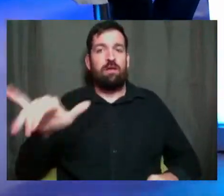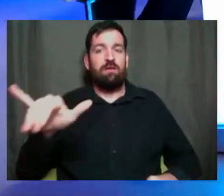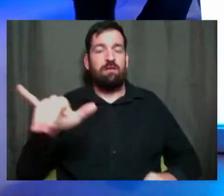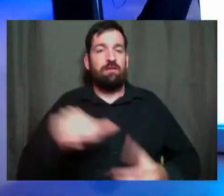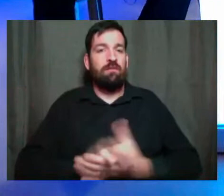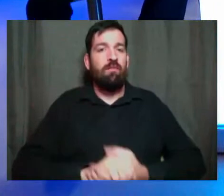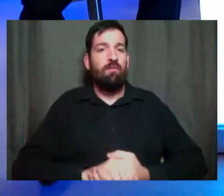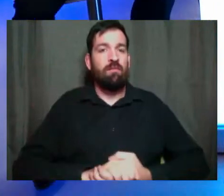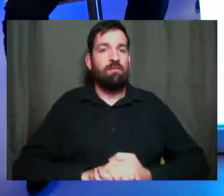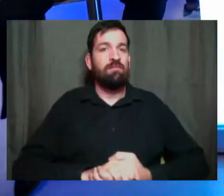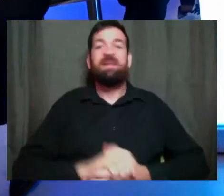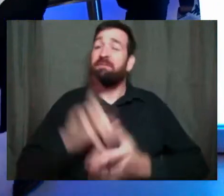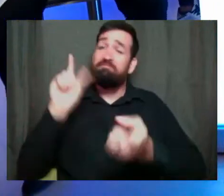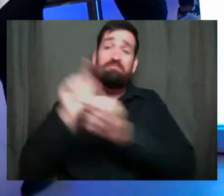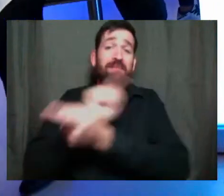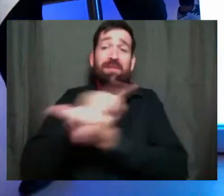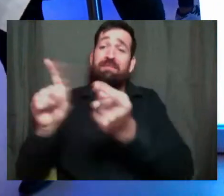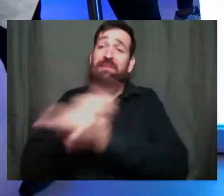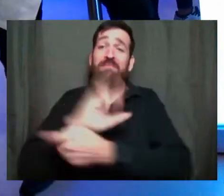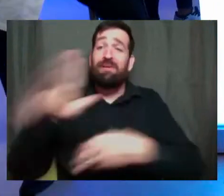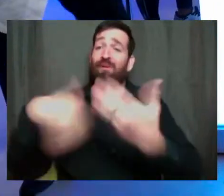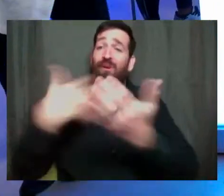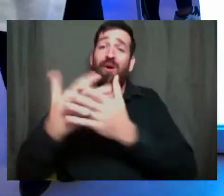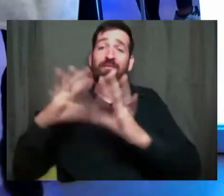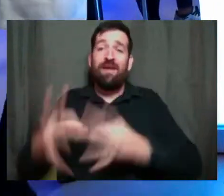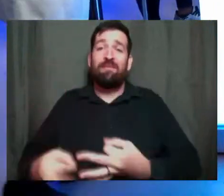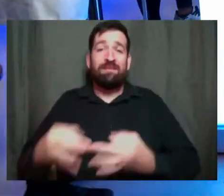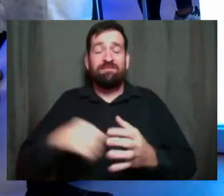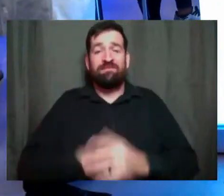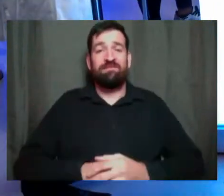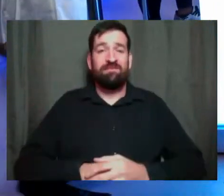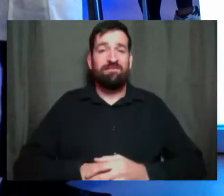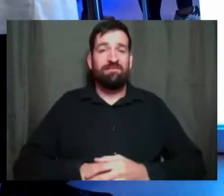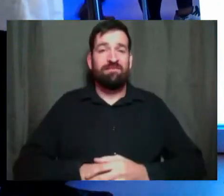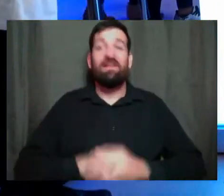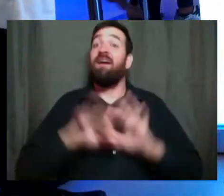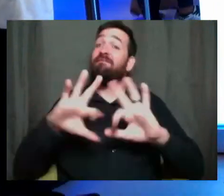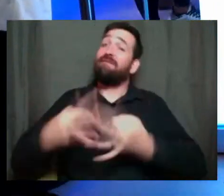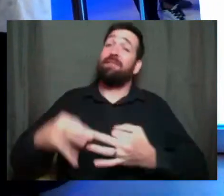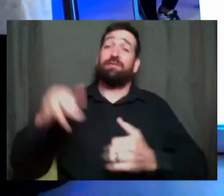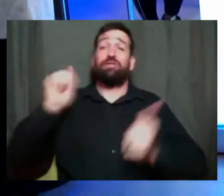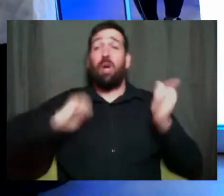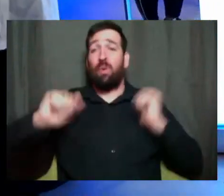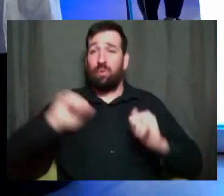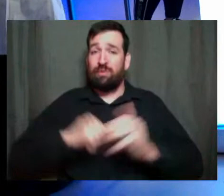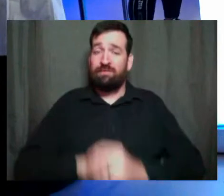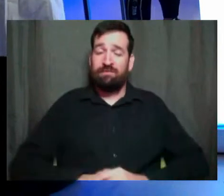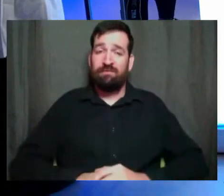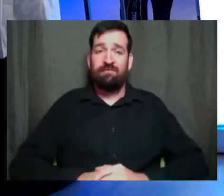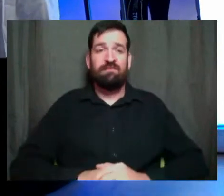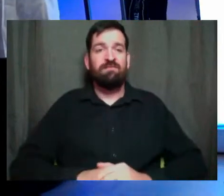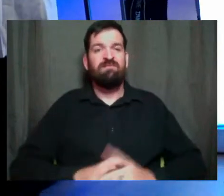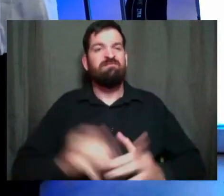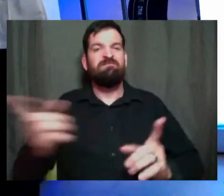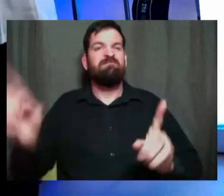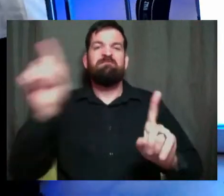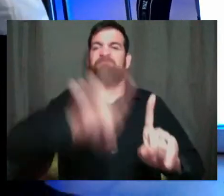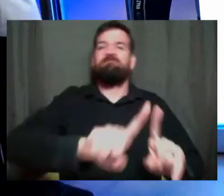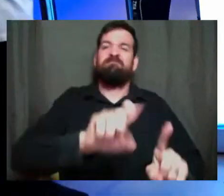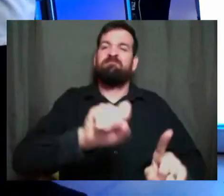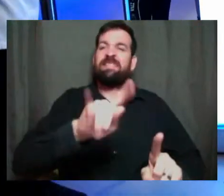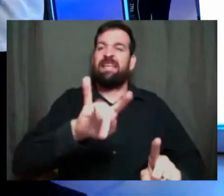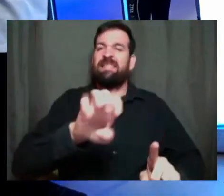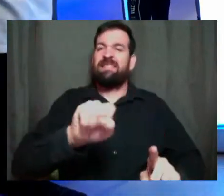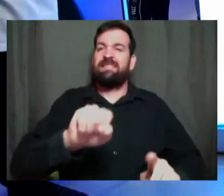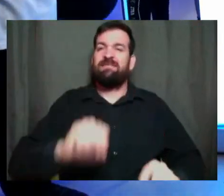the family today. Your whole it's the family It's affair the day family here. show. Here, Sonny, just go stand by Stites. All right, there you go. All right, What's up,